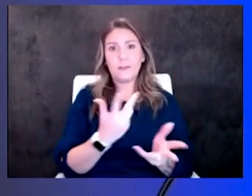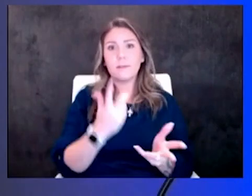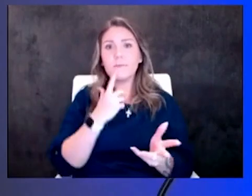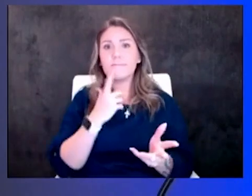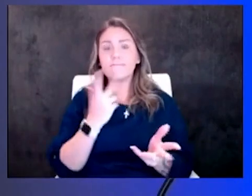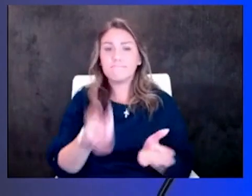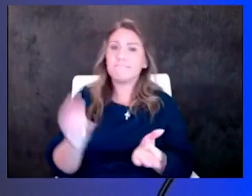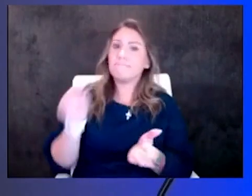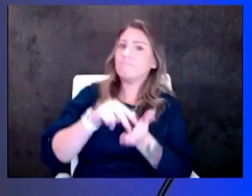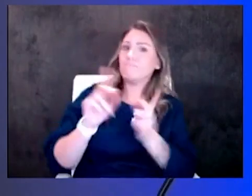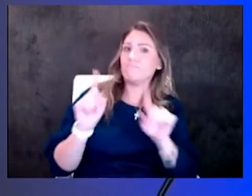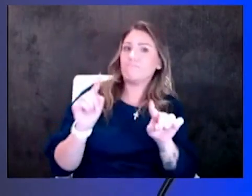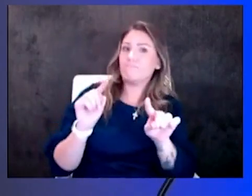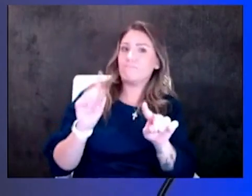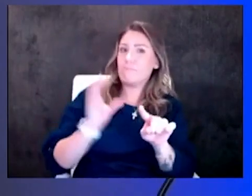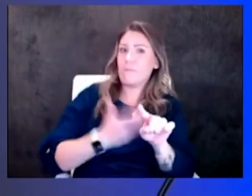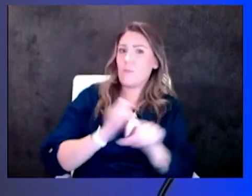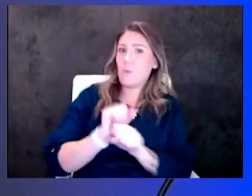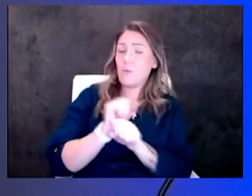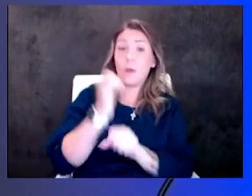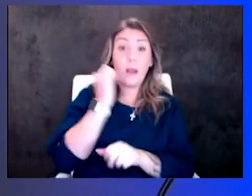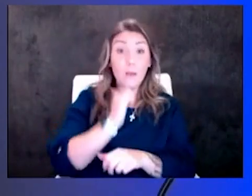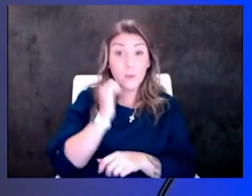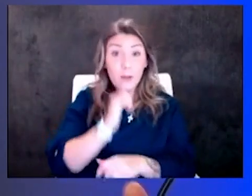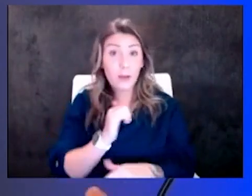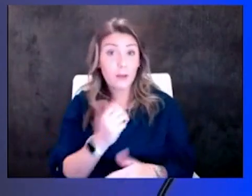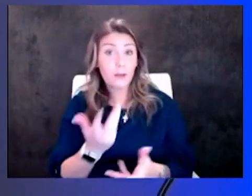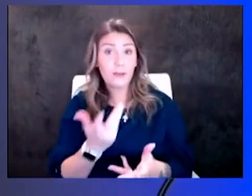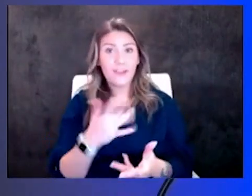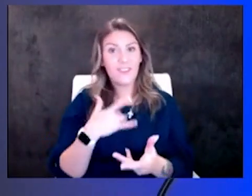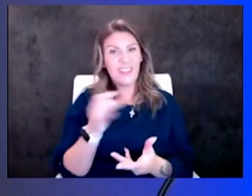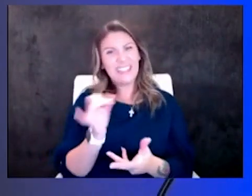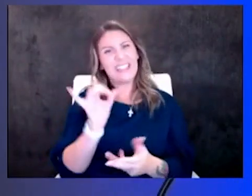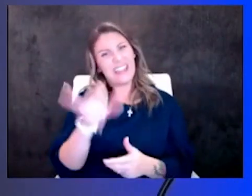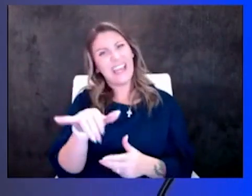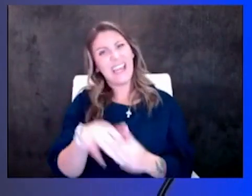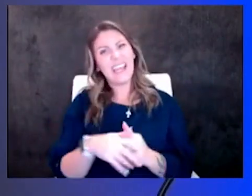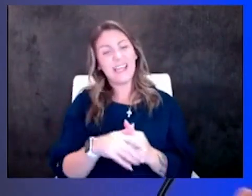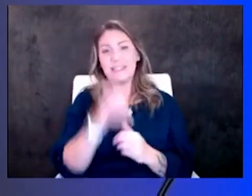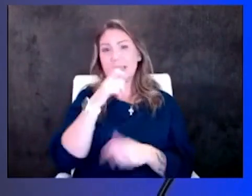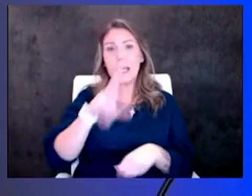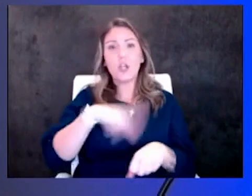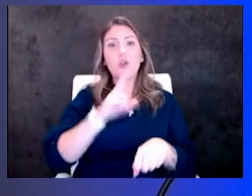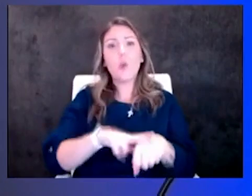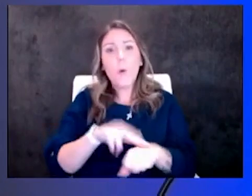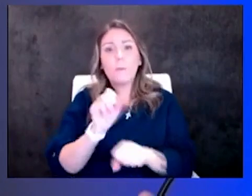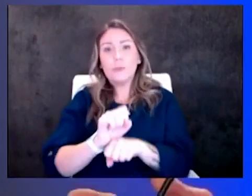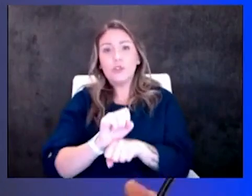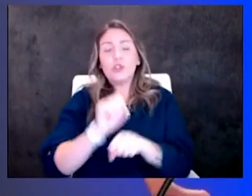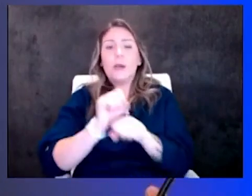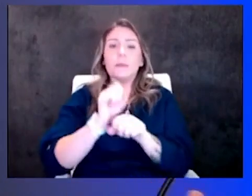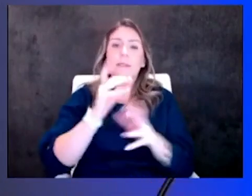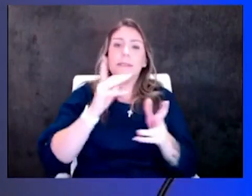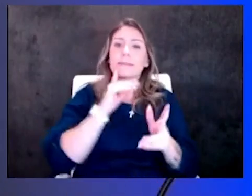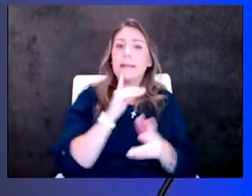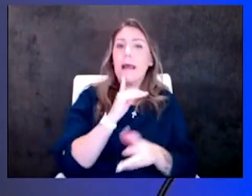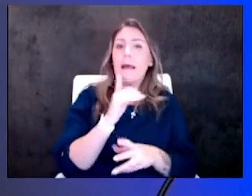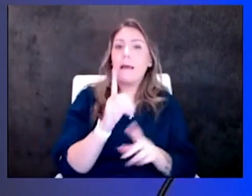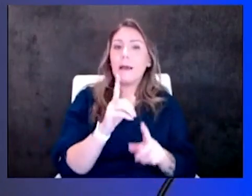our jobs every day. And that's what it feels like. It's not a normal job. It's not a job, a 9-to-5 job. I get